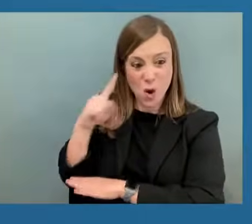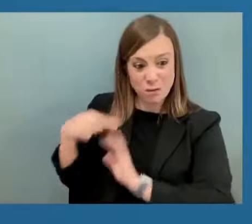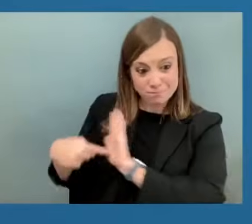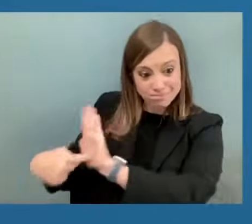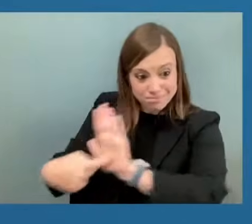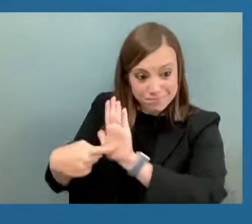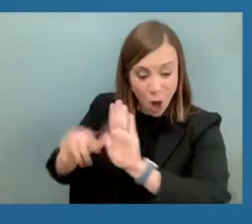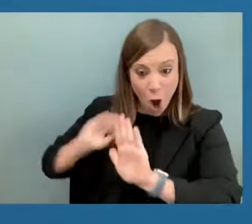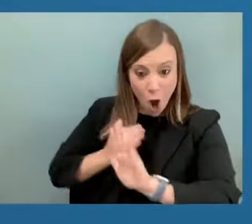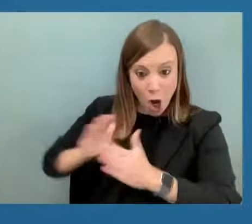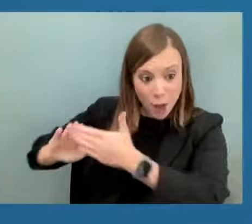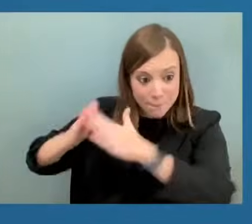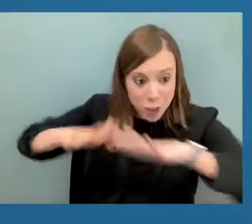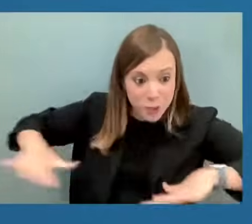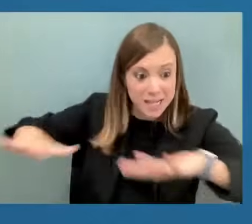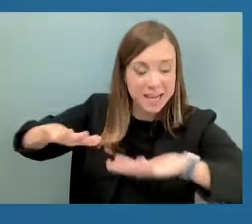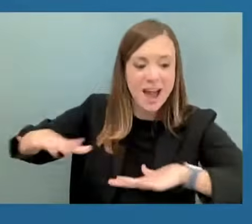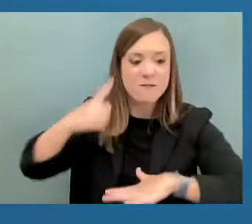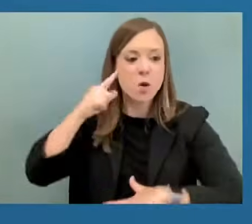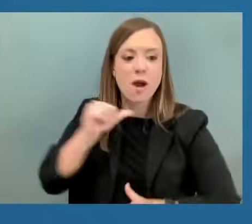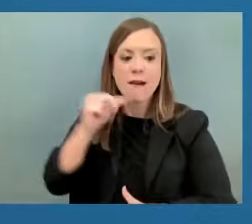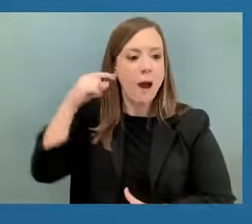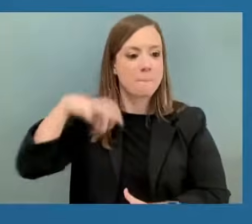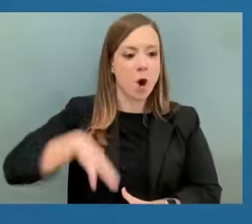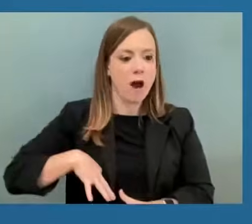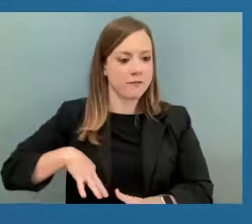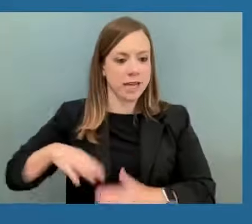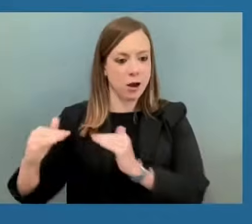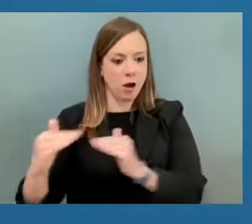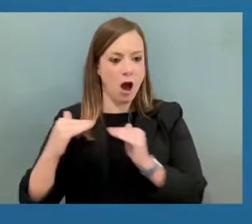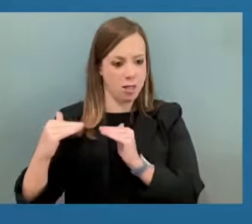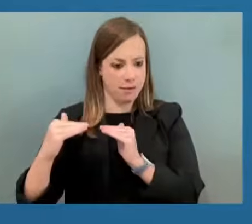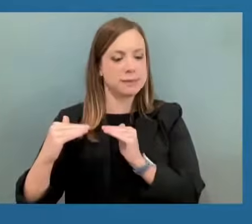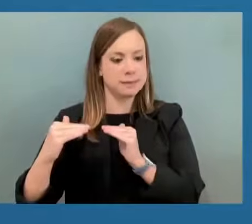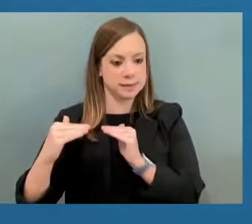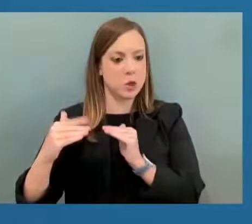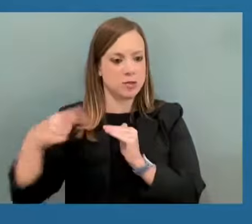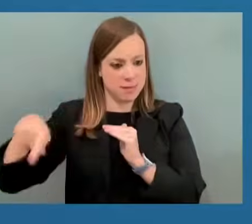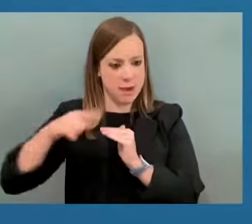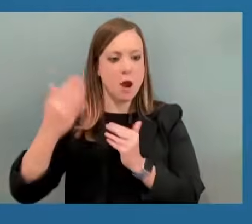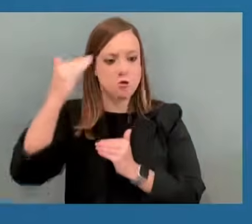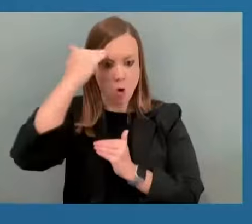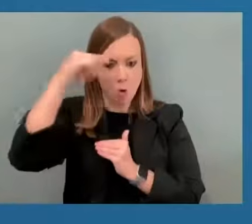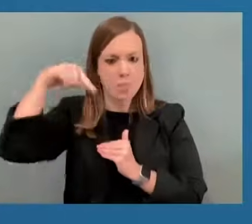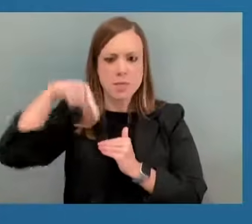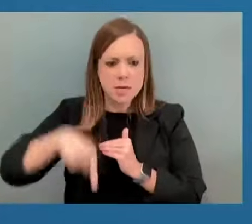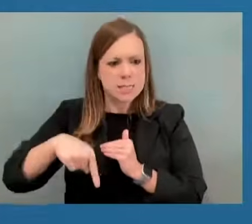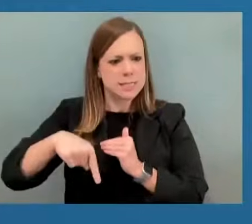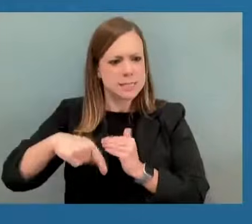of the nonprofit colleagues of mine who know how important all this help is.